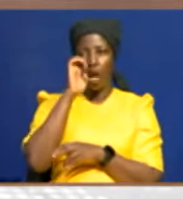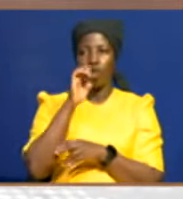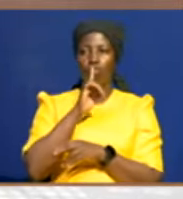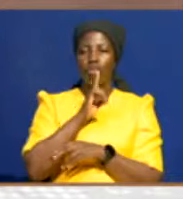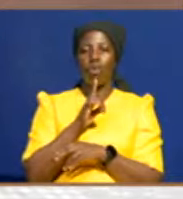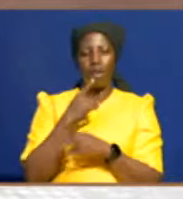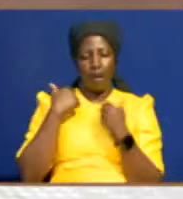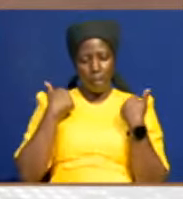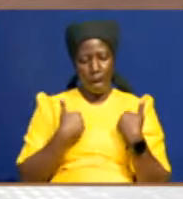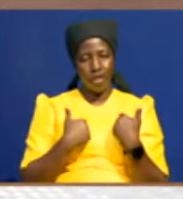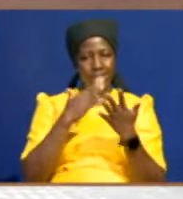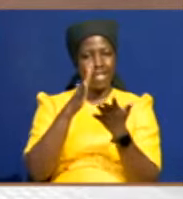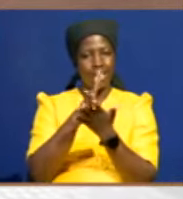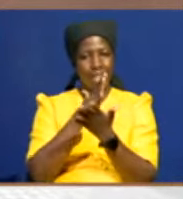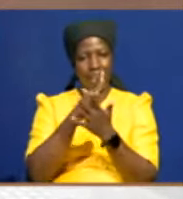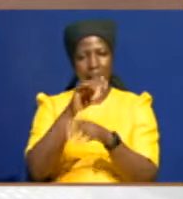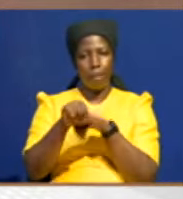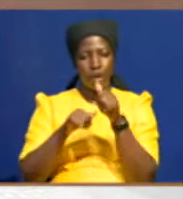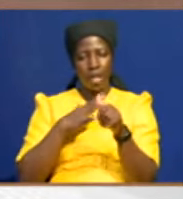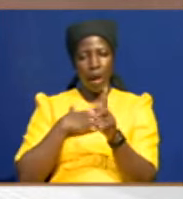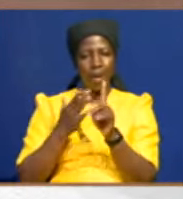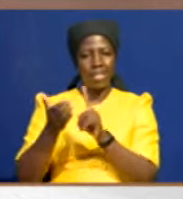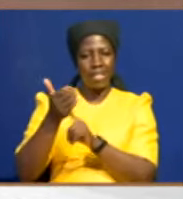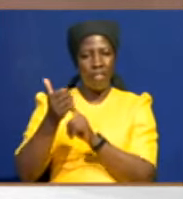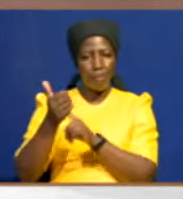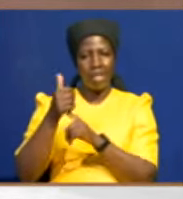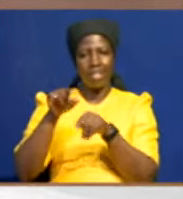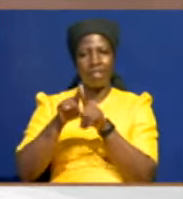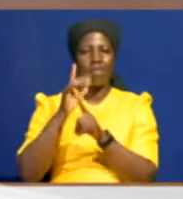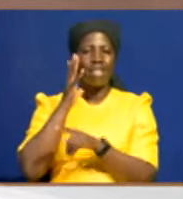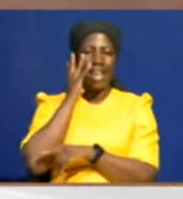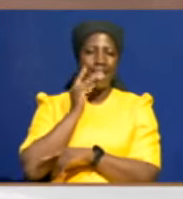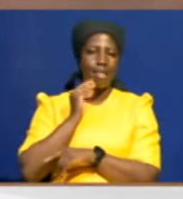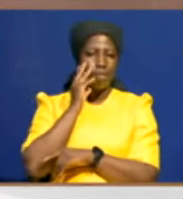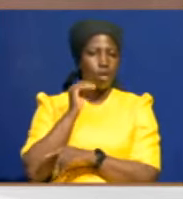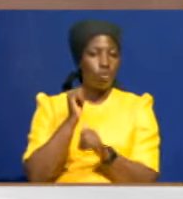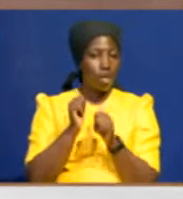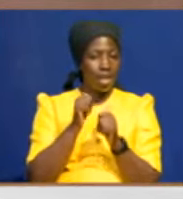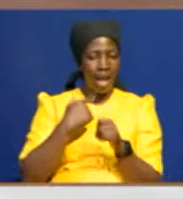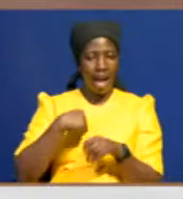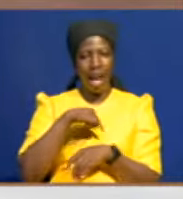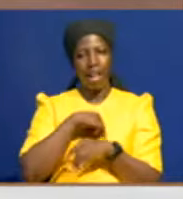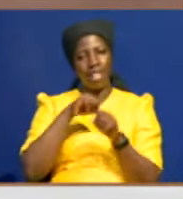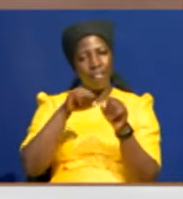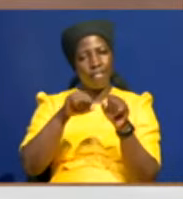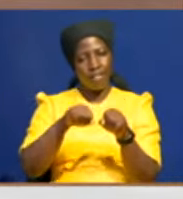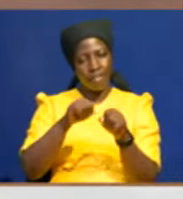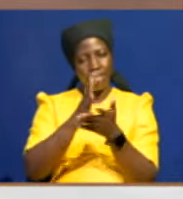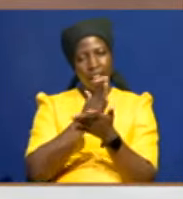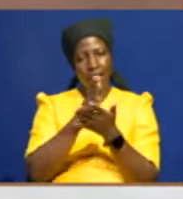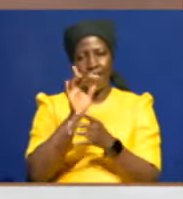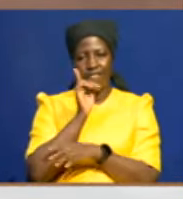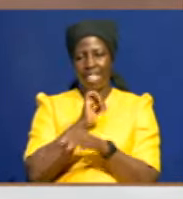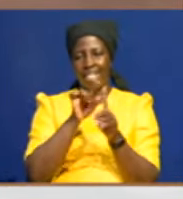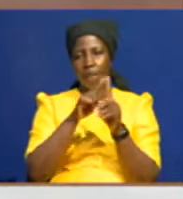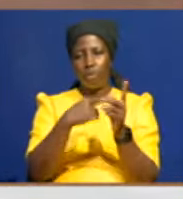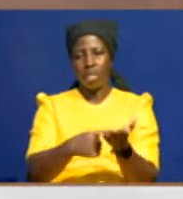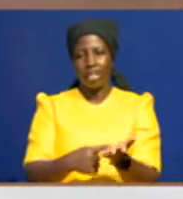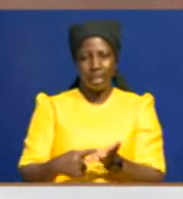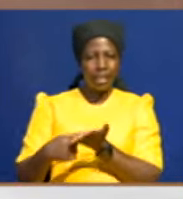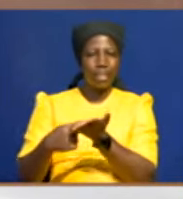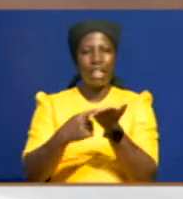shared all our achievements and experiences that we're able to share on this one. We also discussed, ladies and